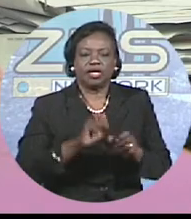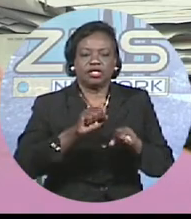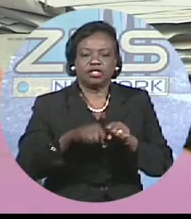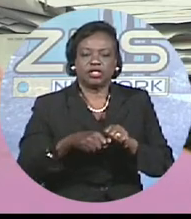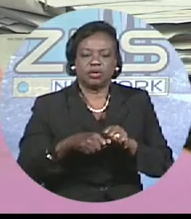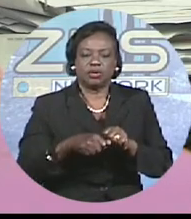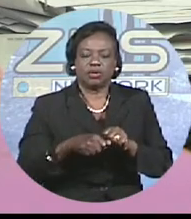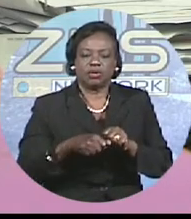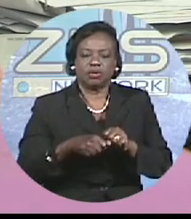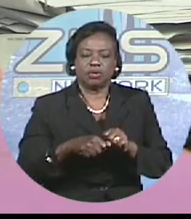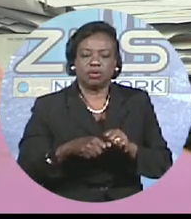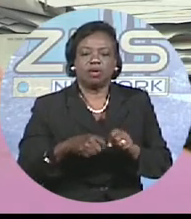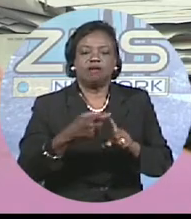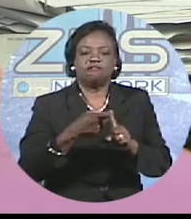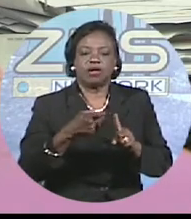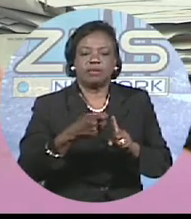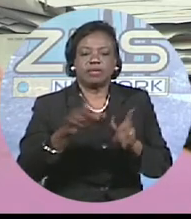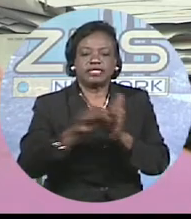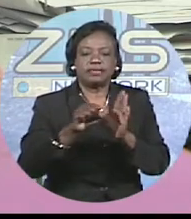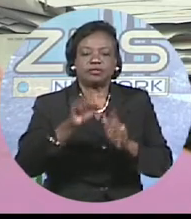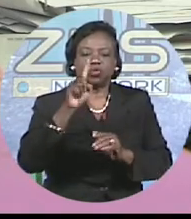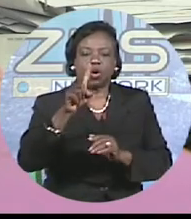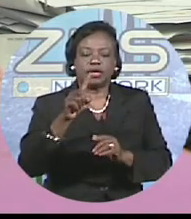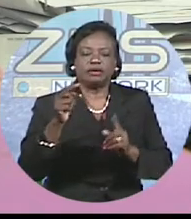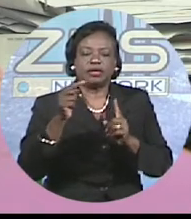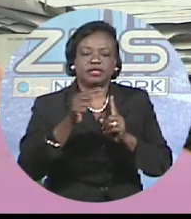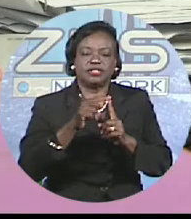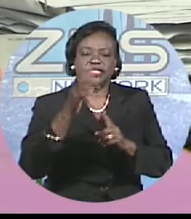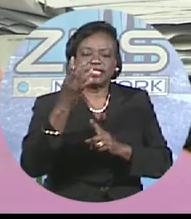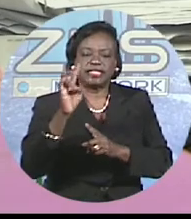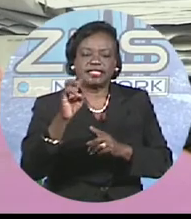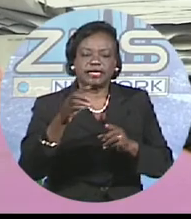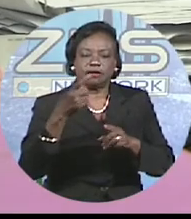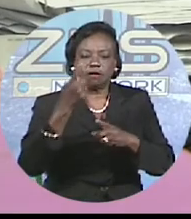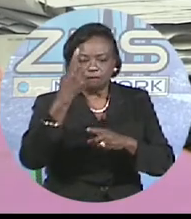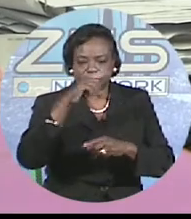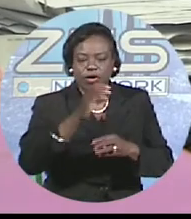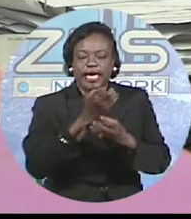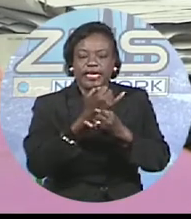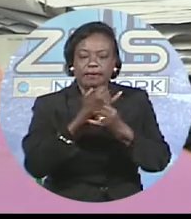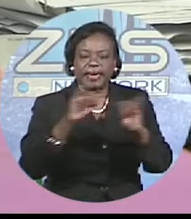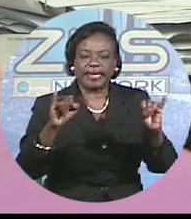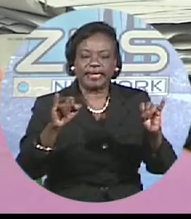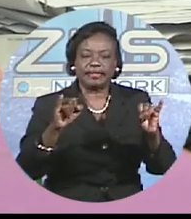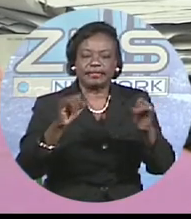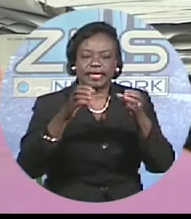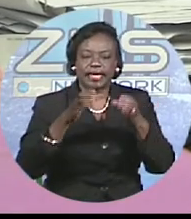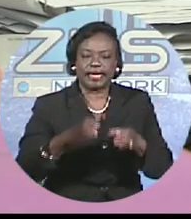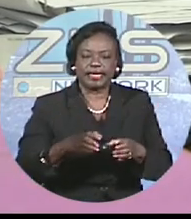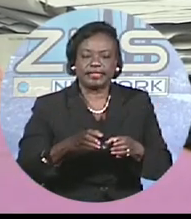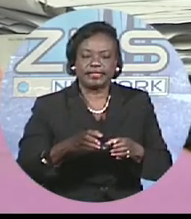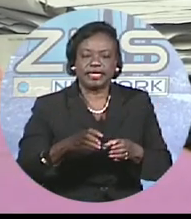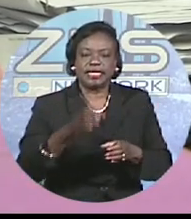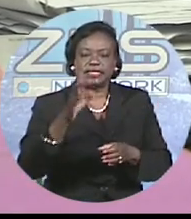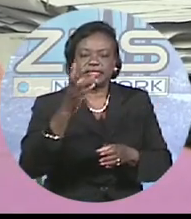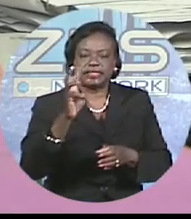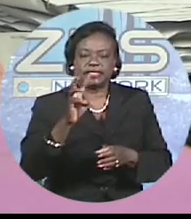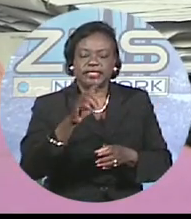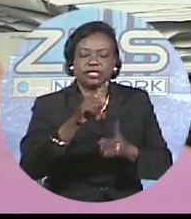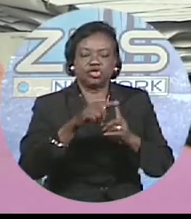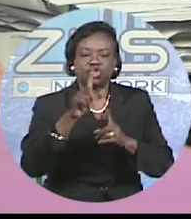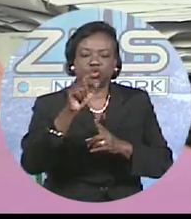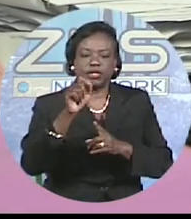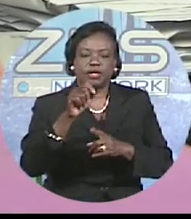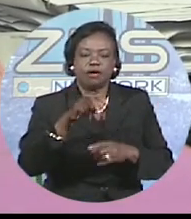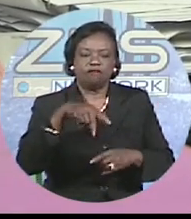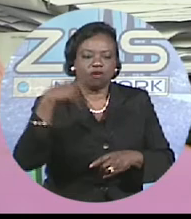from number symbols number 1 to 15 for independent candidates, and from 16 to 40 for political parties.